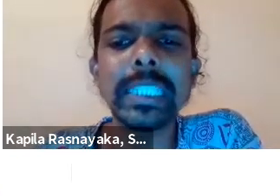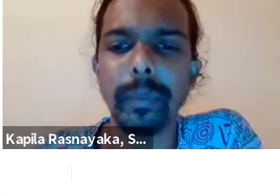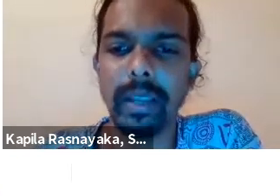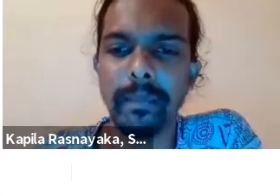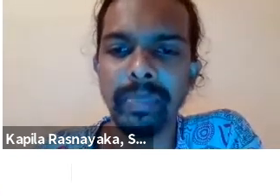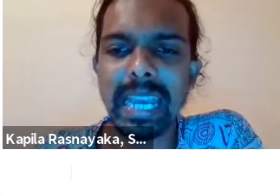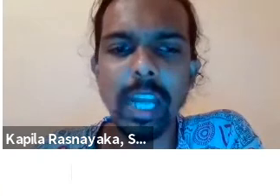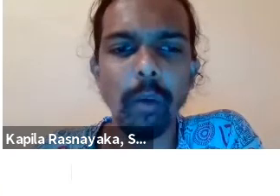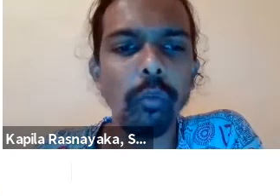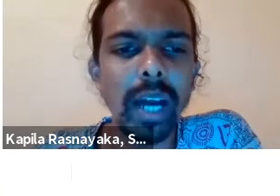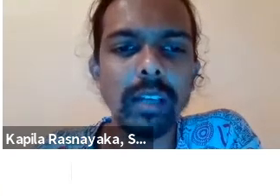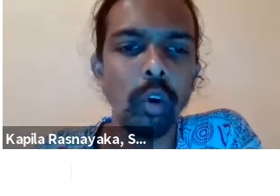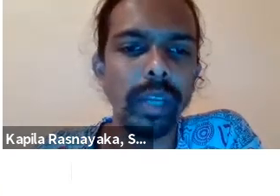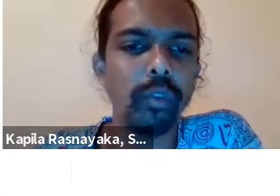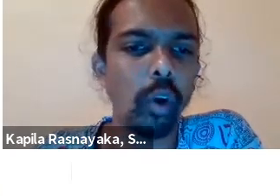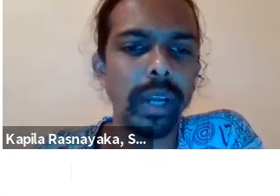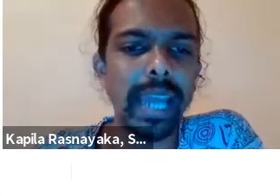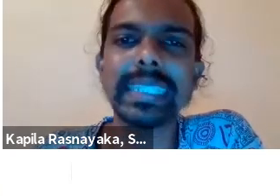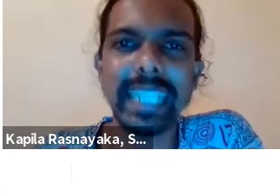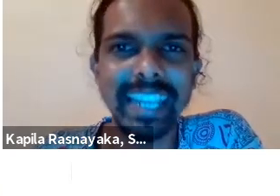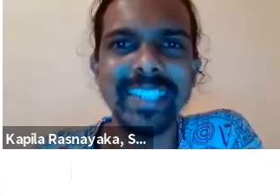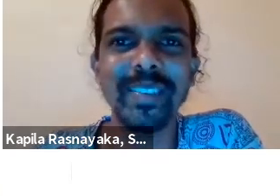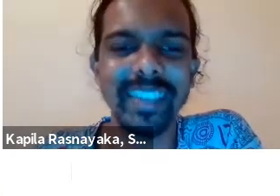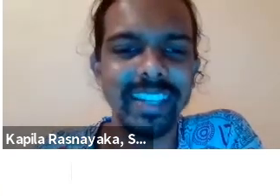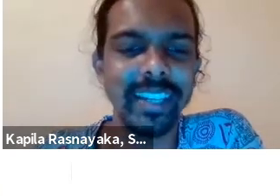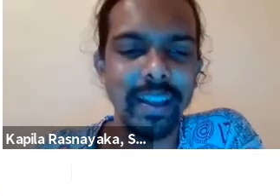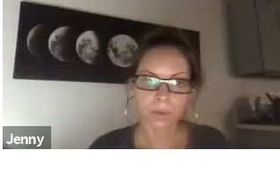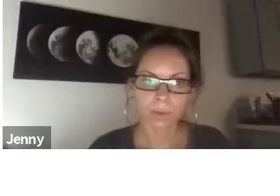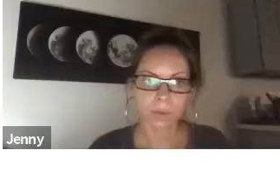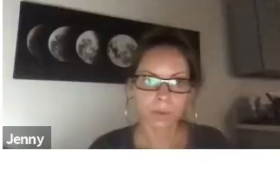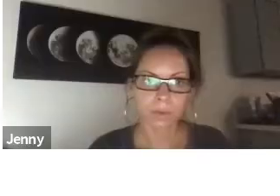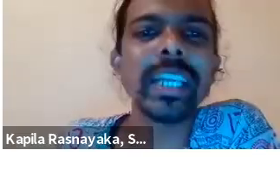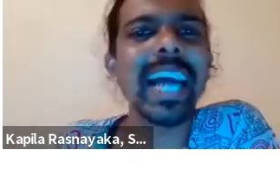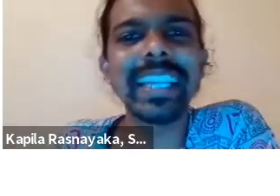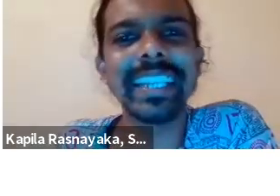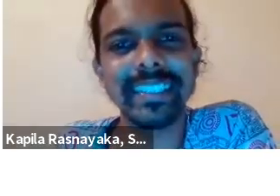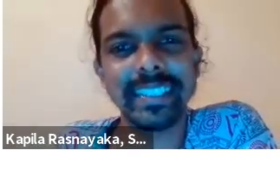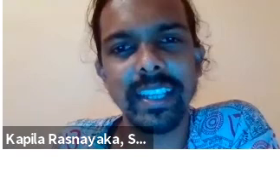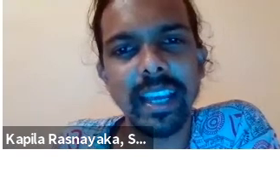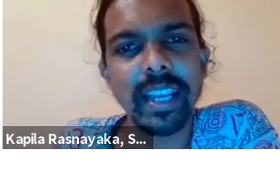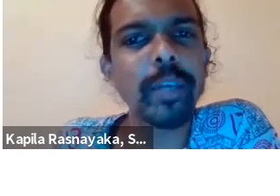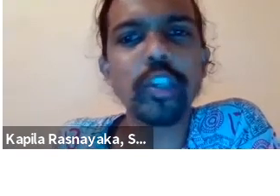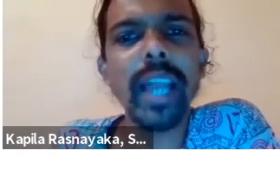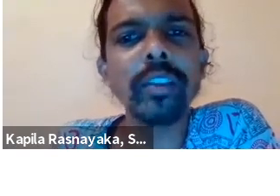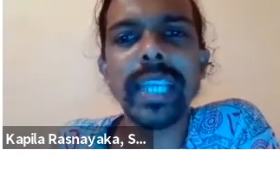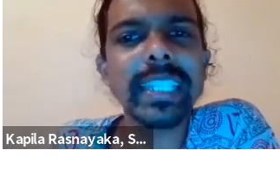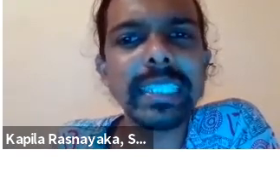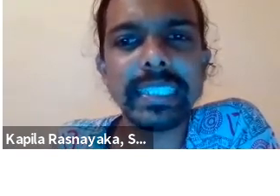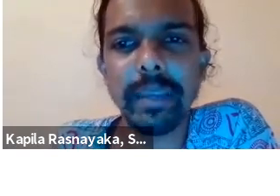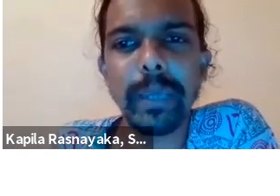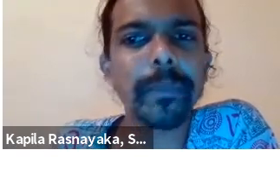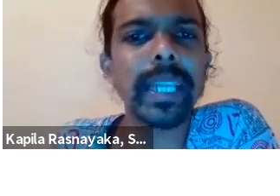this principle in our work moving forward as a collective, including young leaders. Commit to valuing